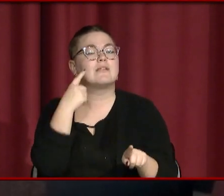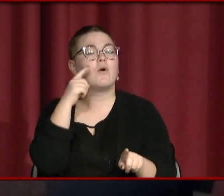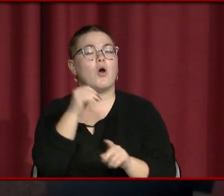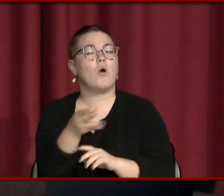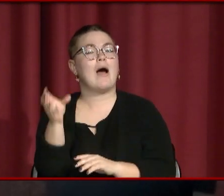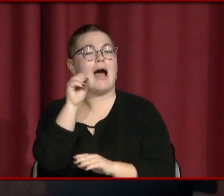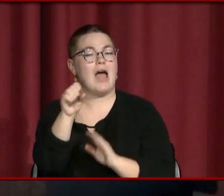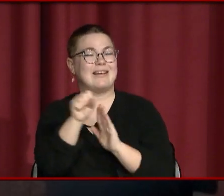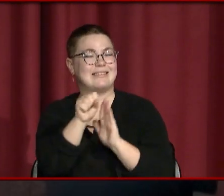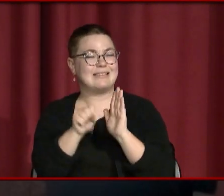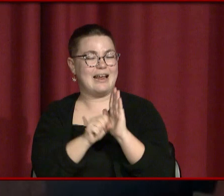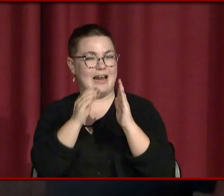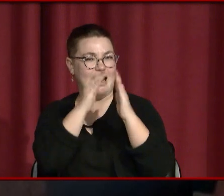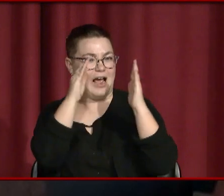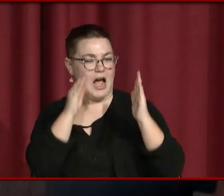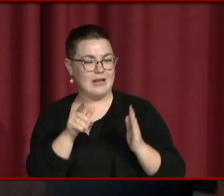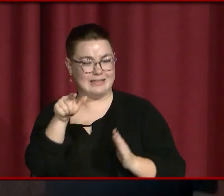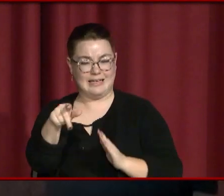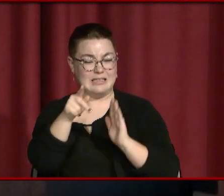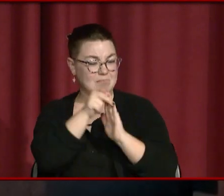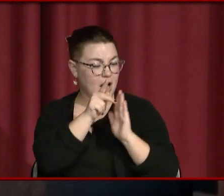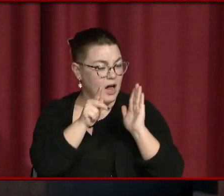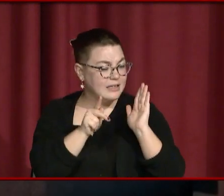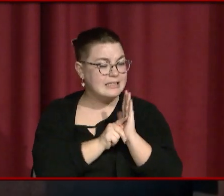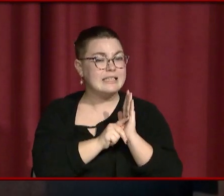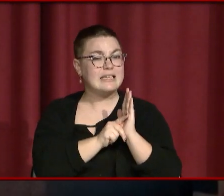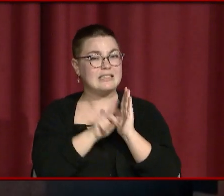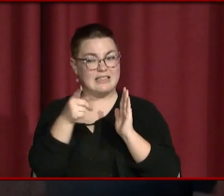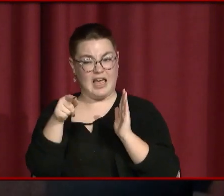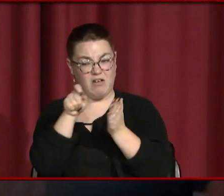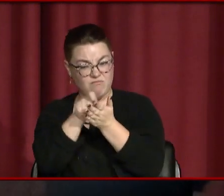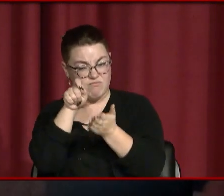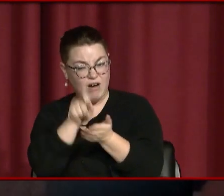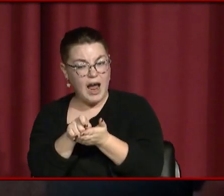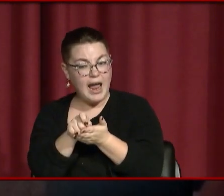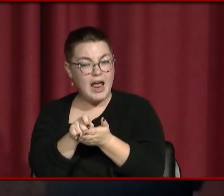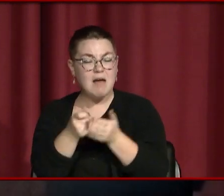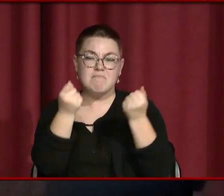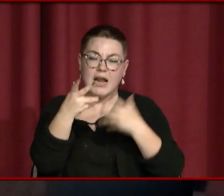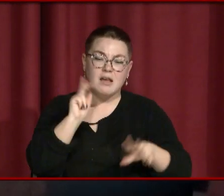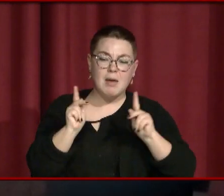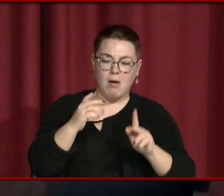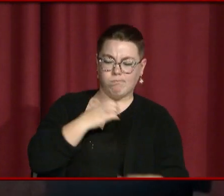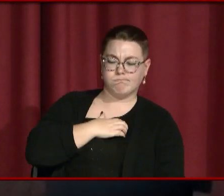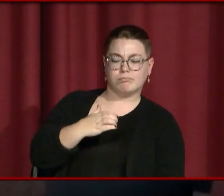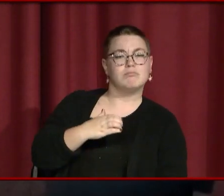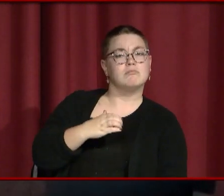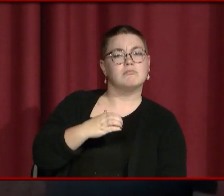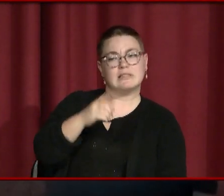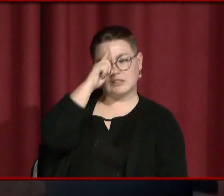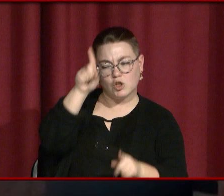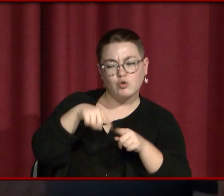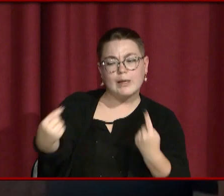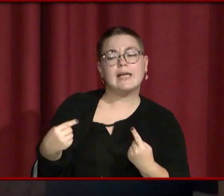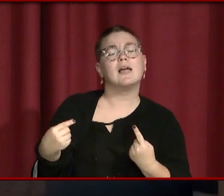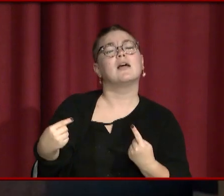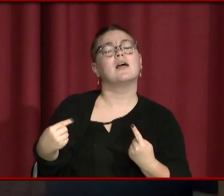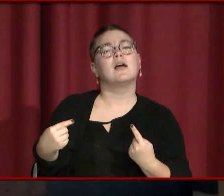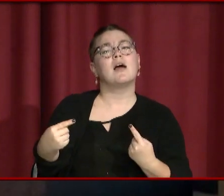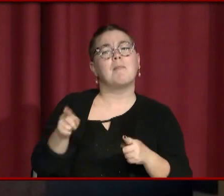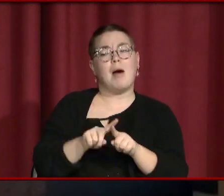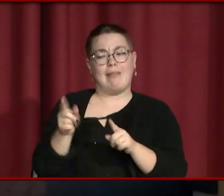these policies that are wildly unpopular. And that's because these districts are rigged. You know,